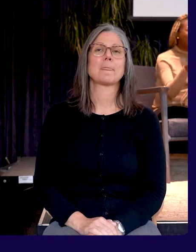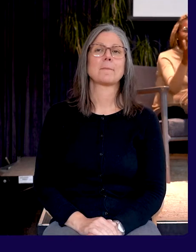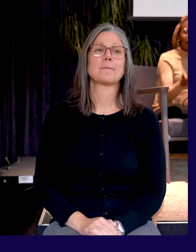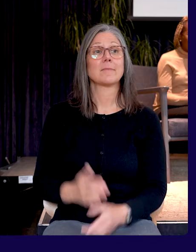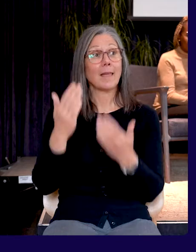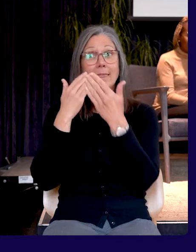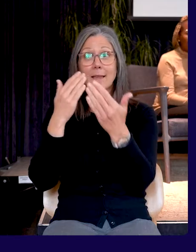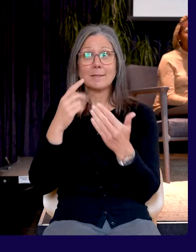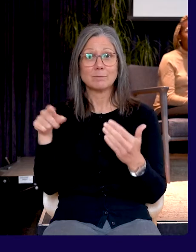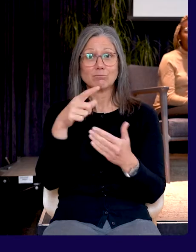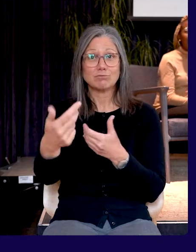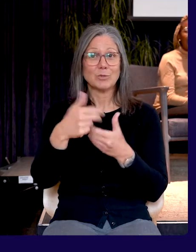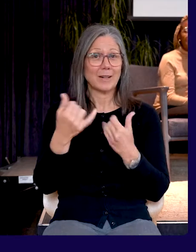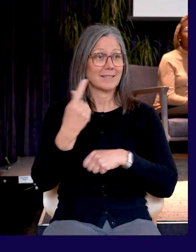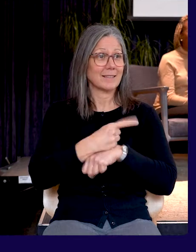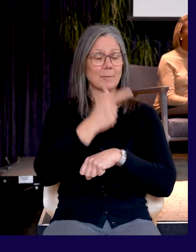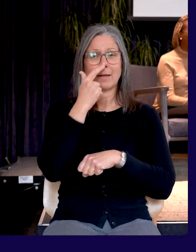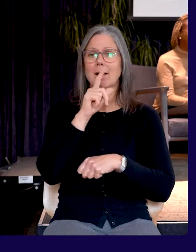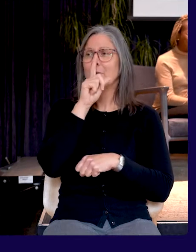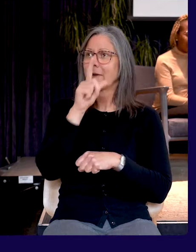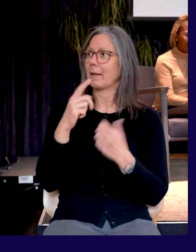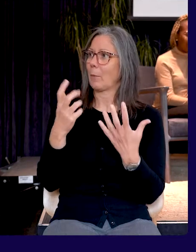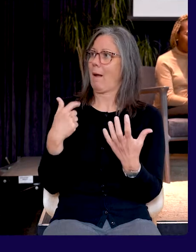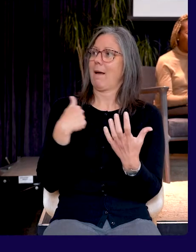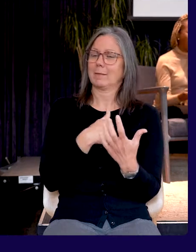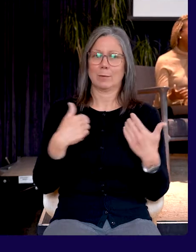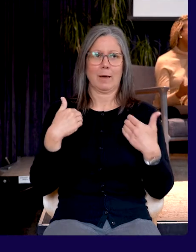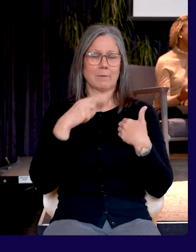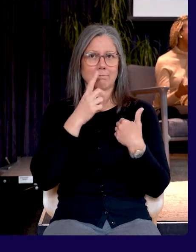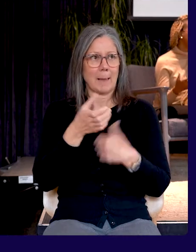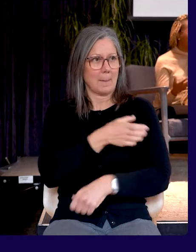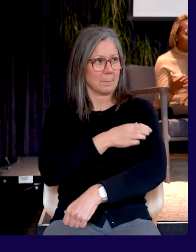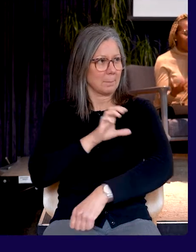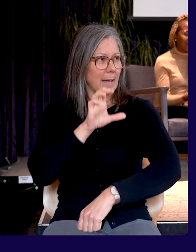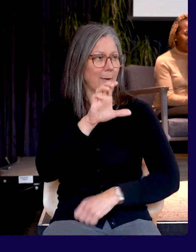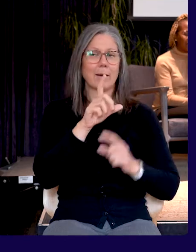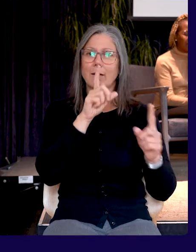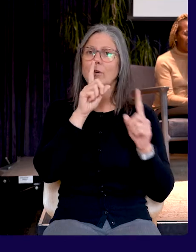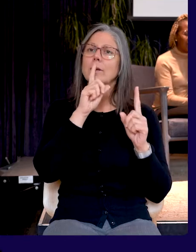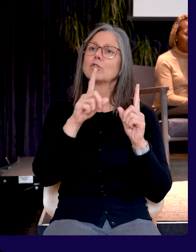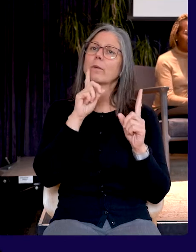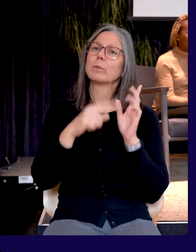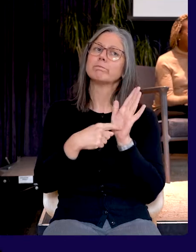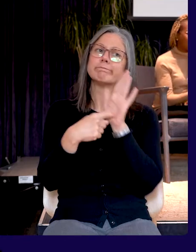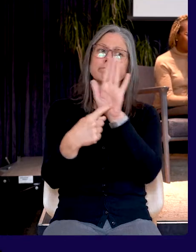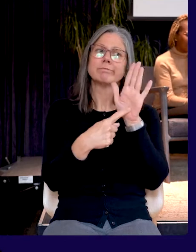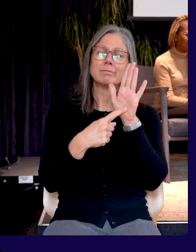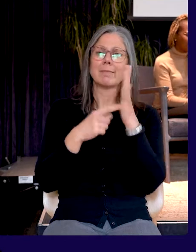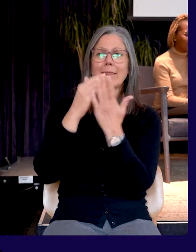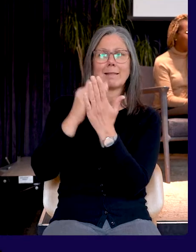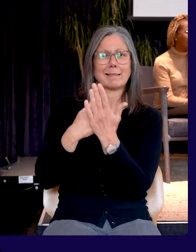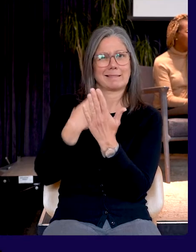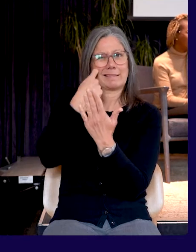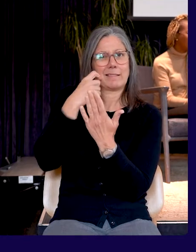And thanks to all of you for joining us today, because I just really want us to have an empowering conversation that really reflects on the lessons of the last